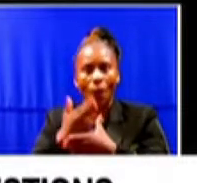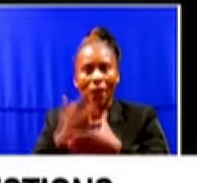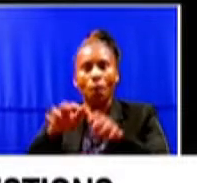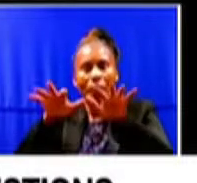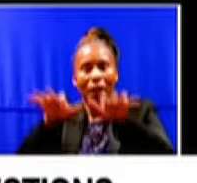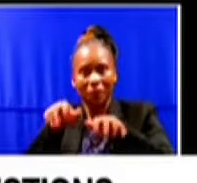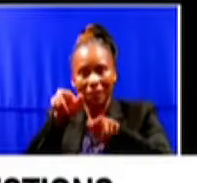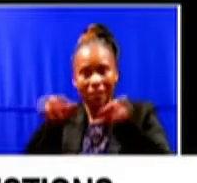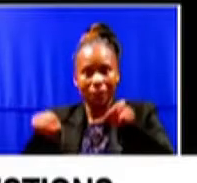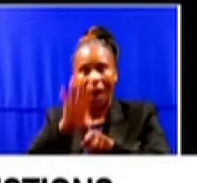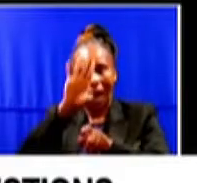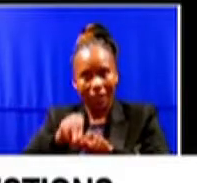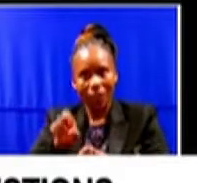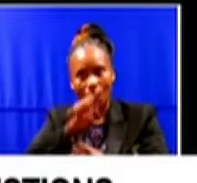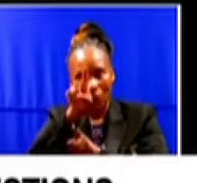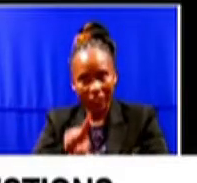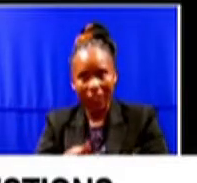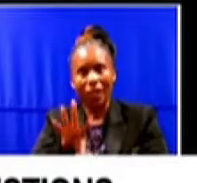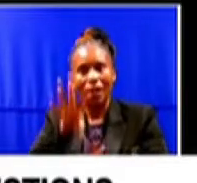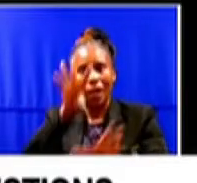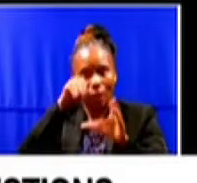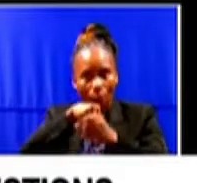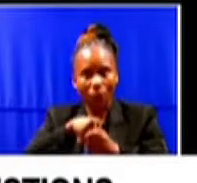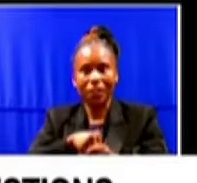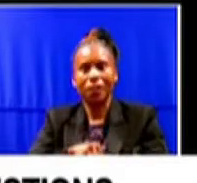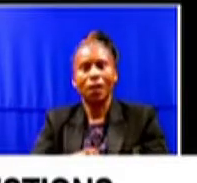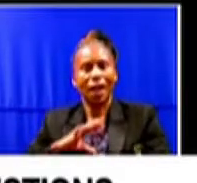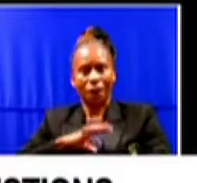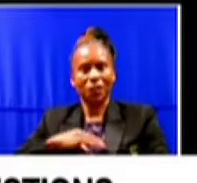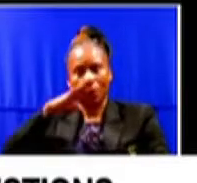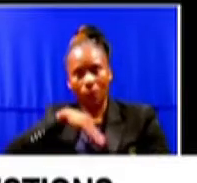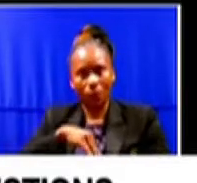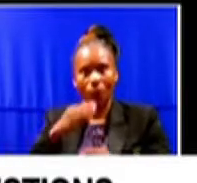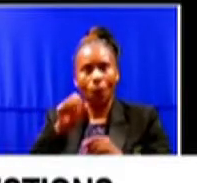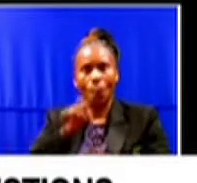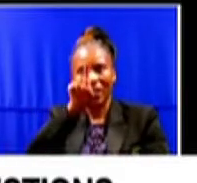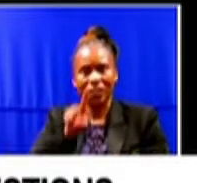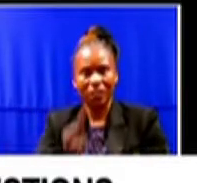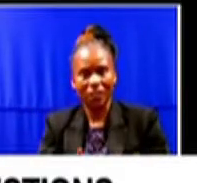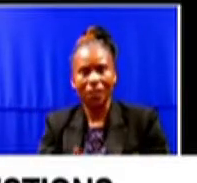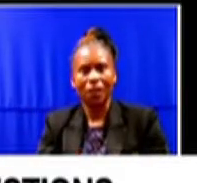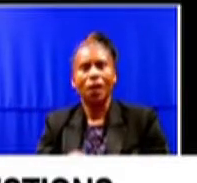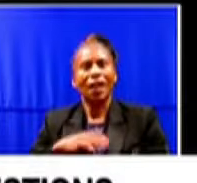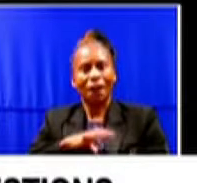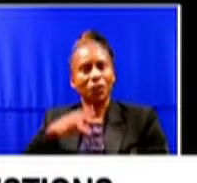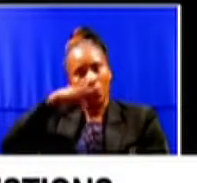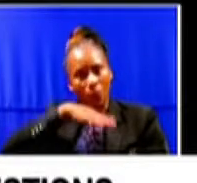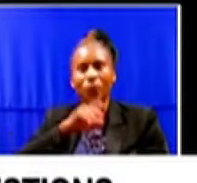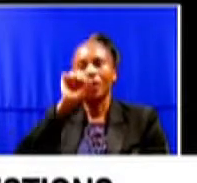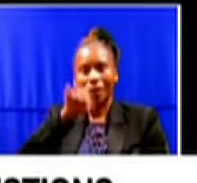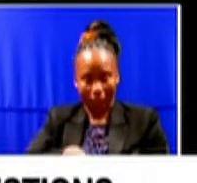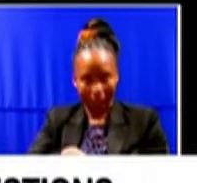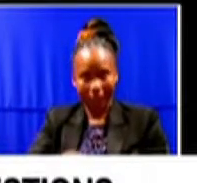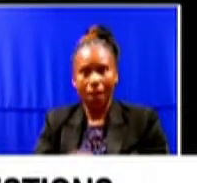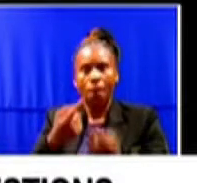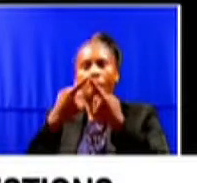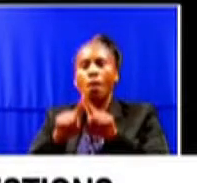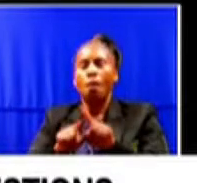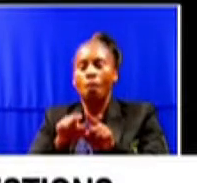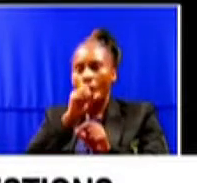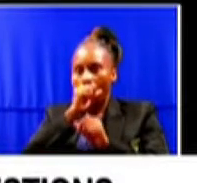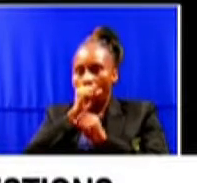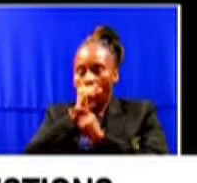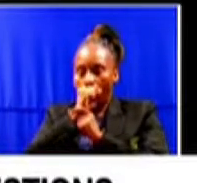executive questions, including uncomfortable questions. Now, my point is... Uncomfortable, yes, but not out of the does not